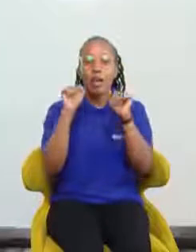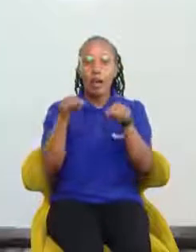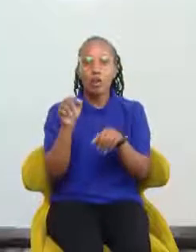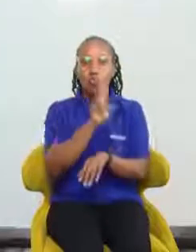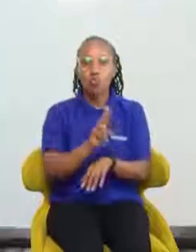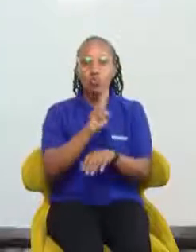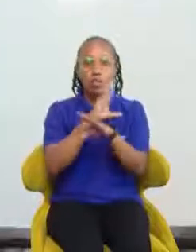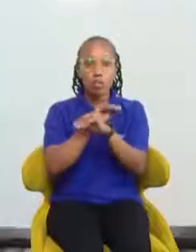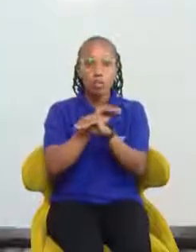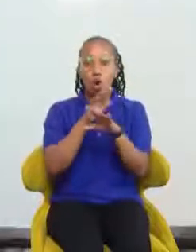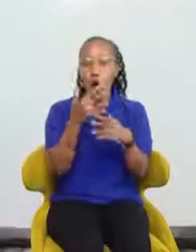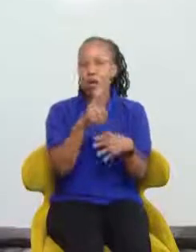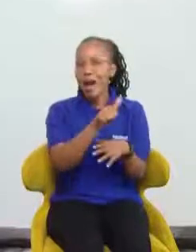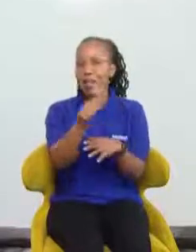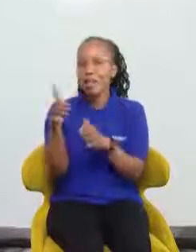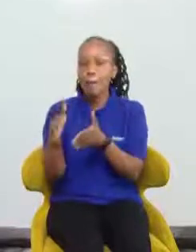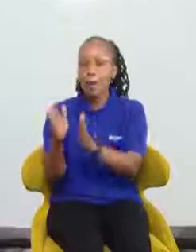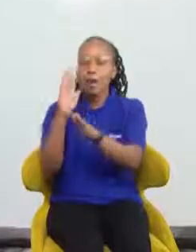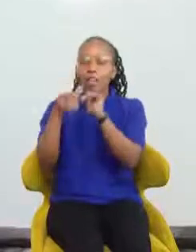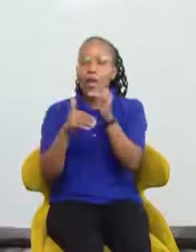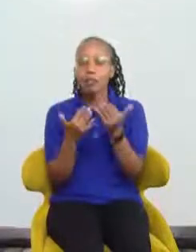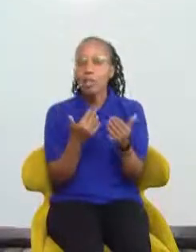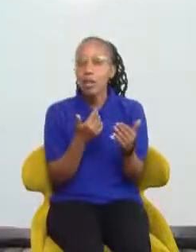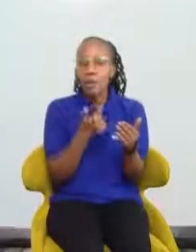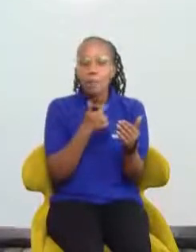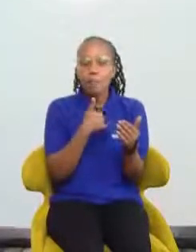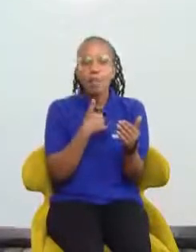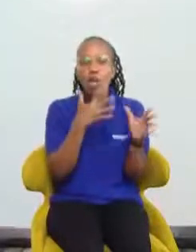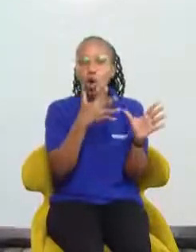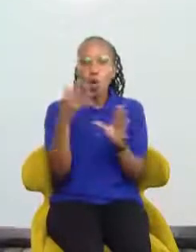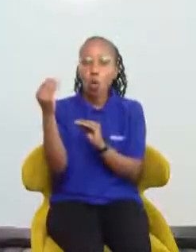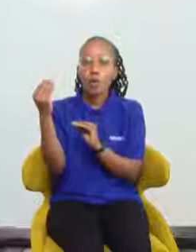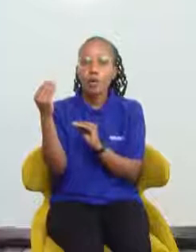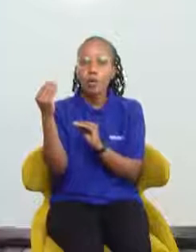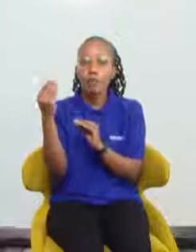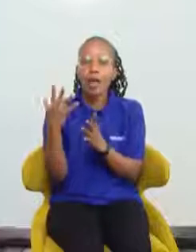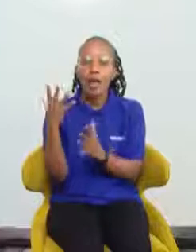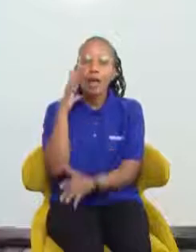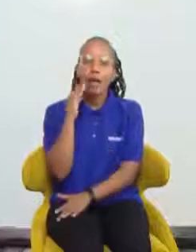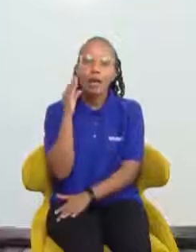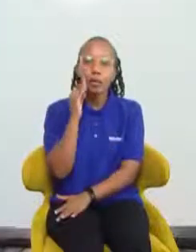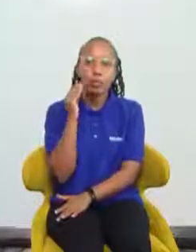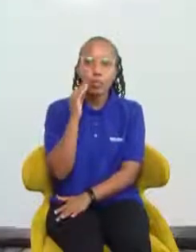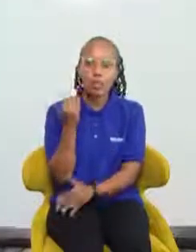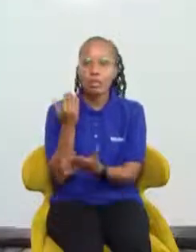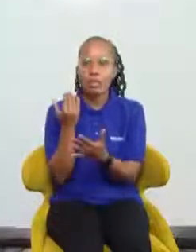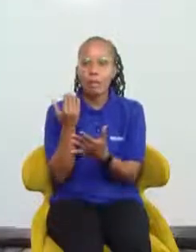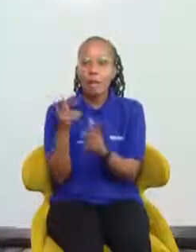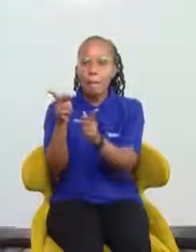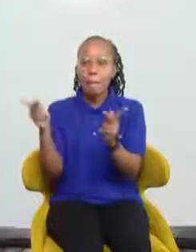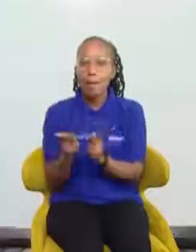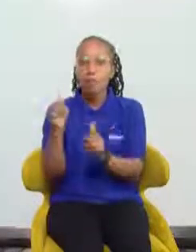or use alternative methods instead of me going out and experience places that I cannot access.